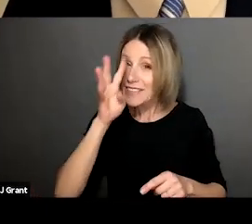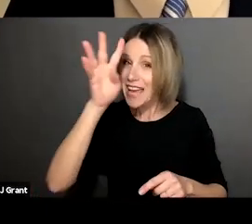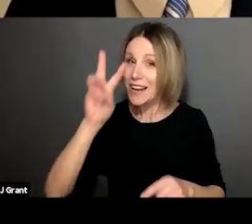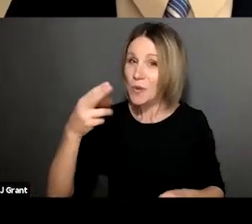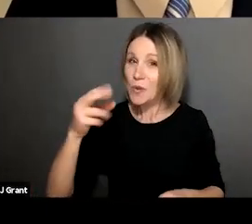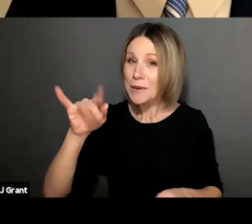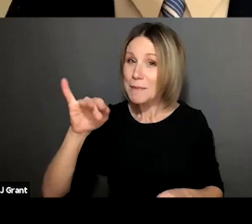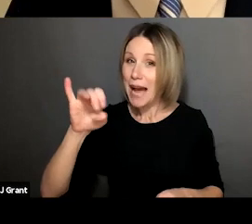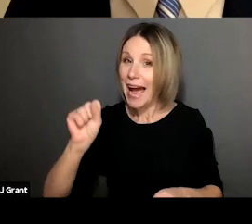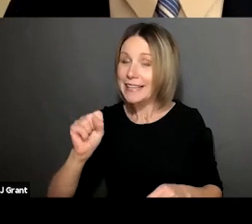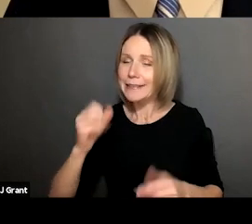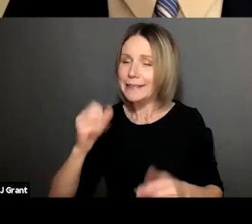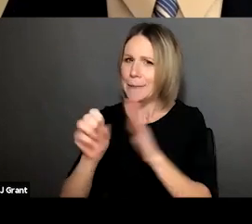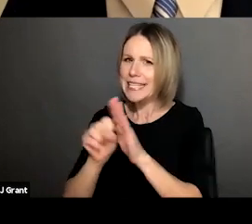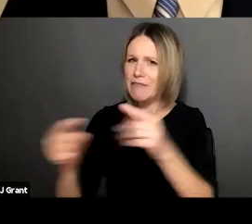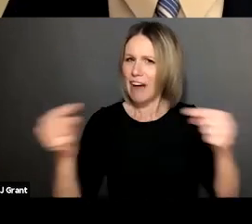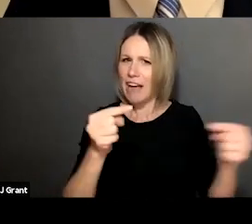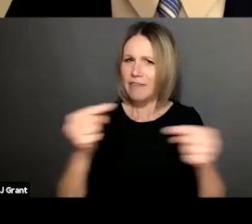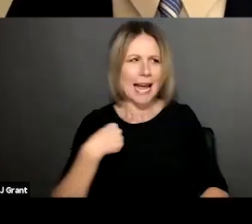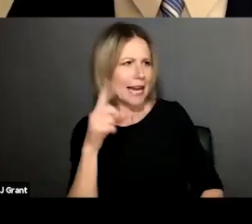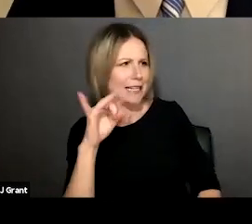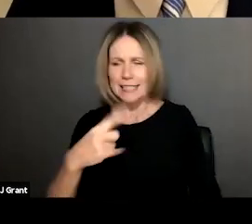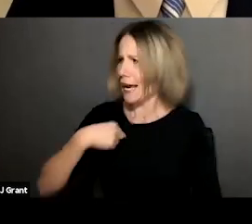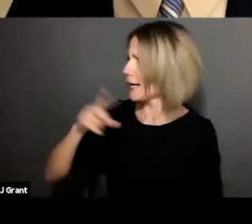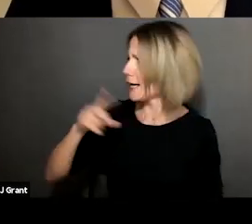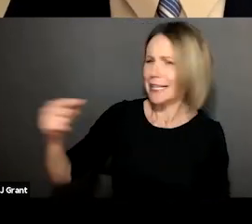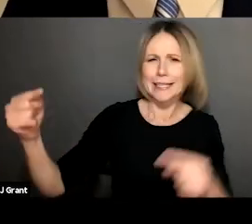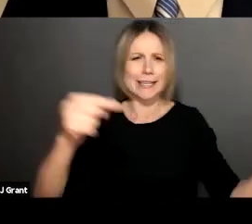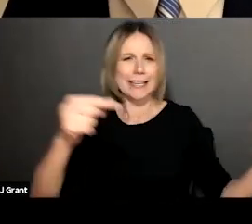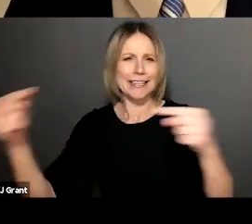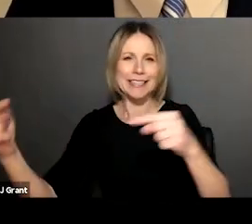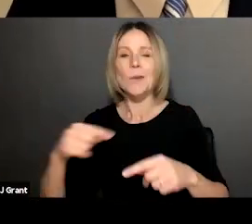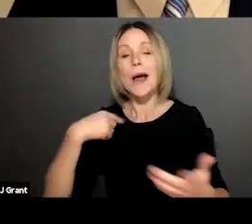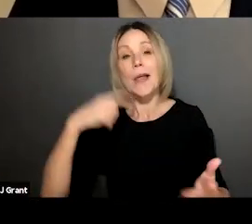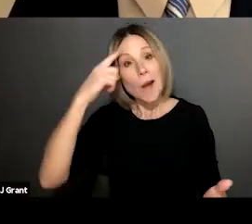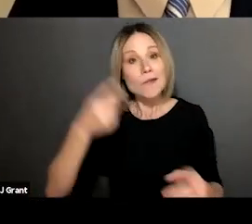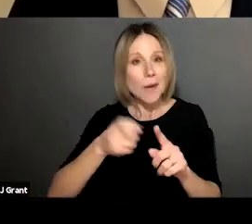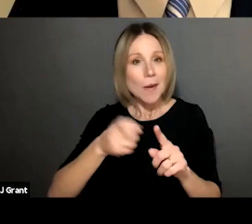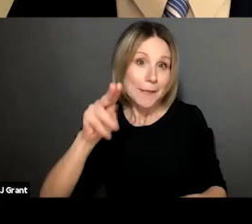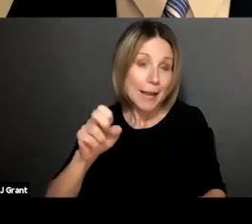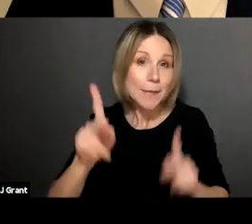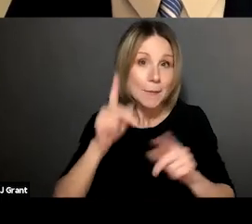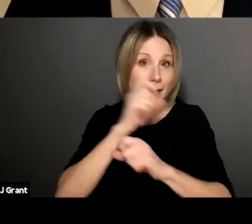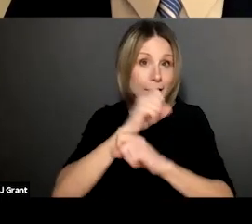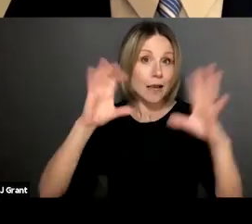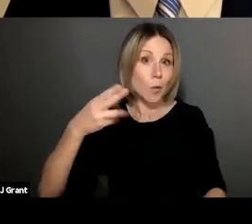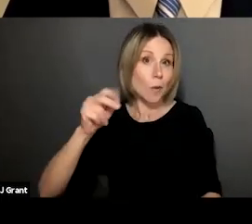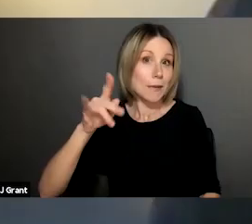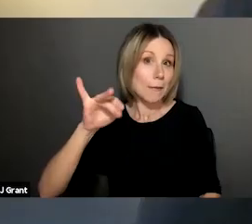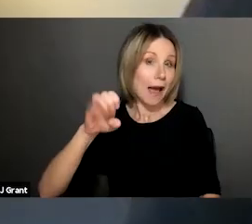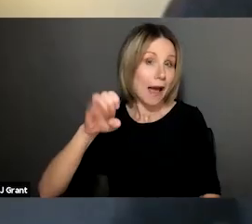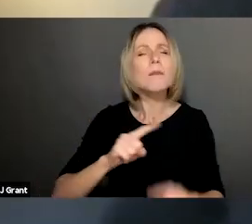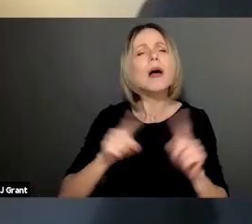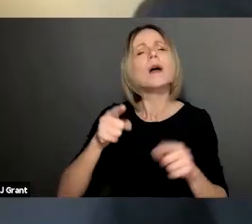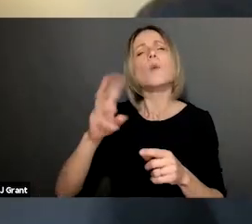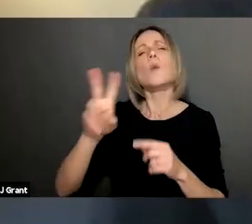talk about food from Maine with people who haven't really been here or haven't been here in a long time, how do you describe it? What do you say about it? Well,